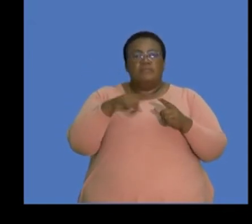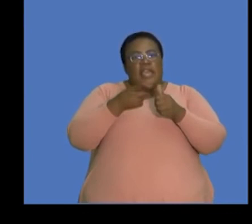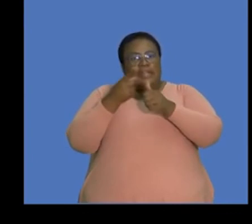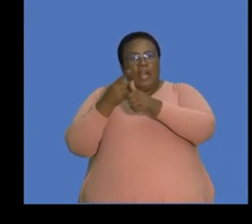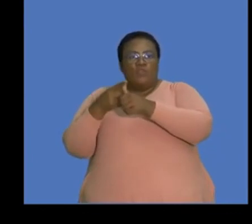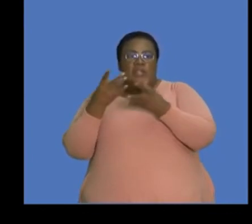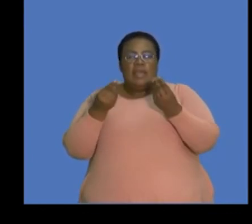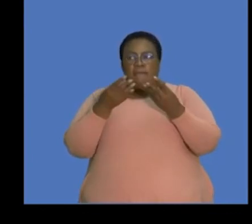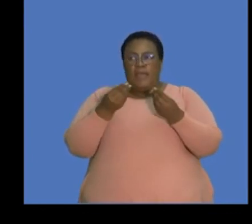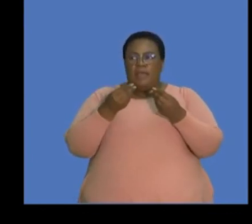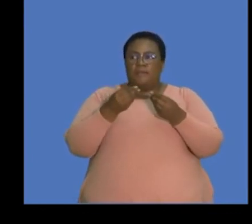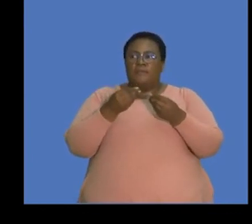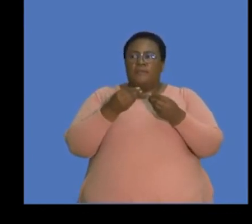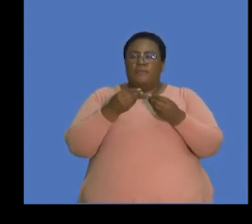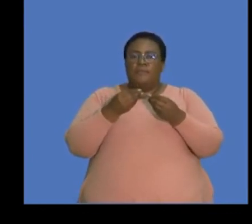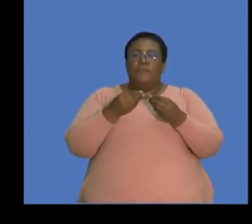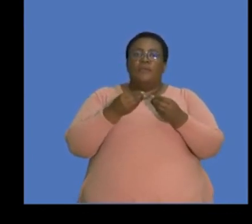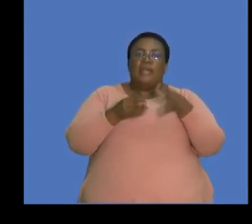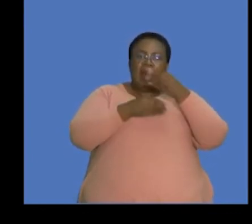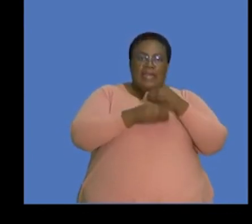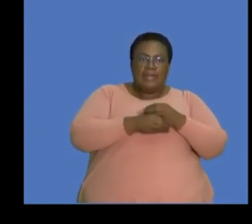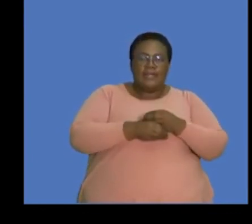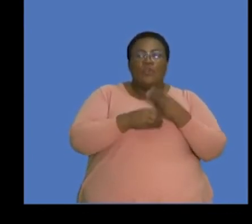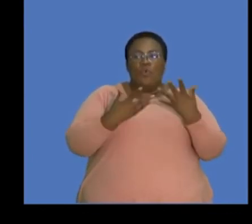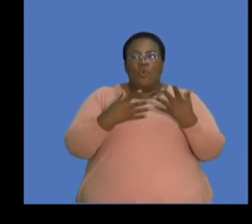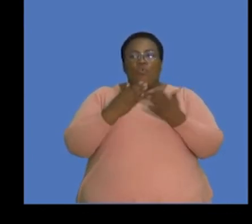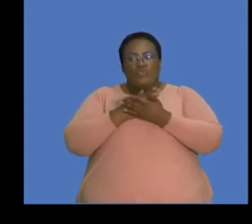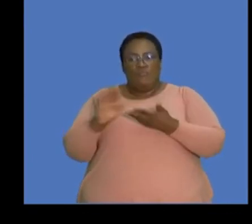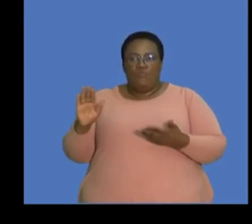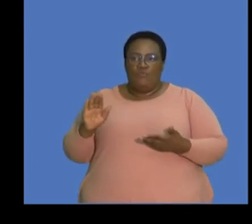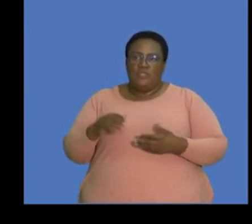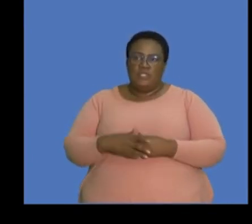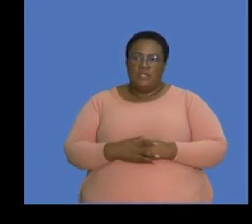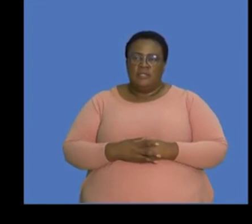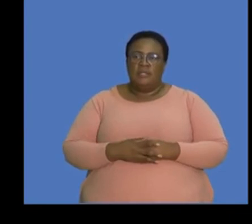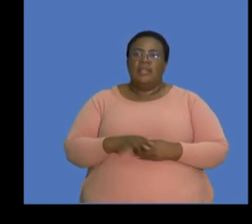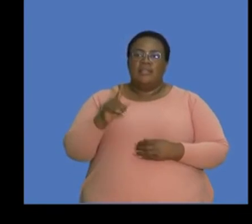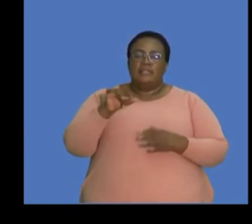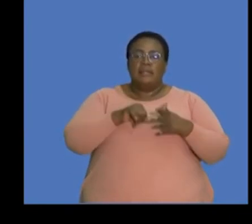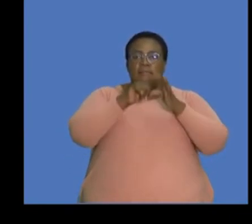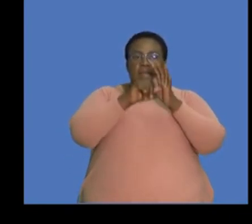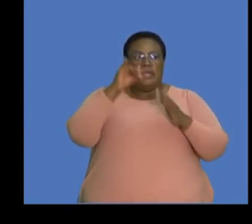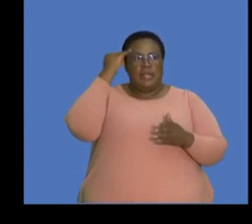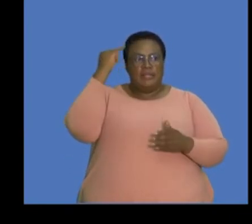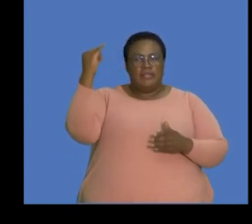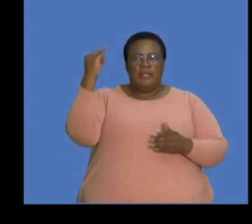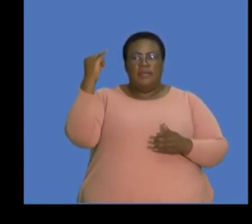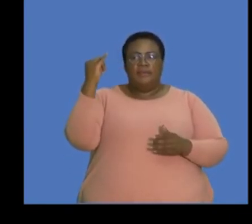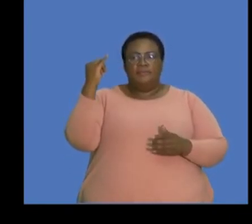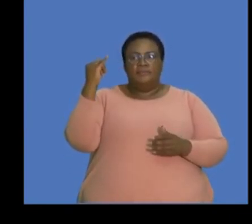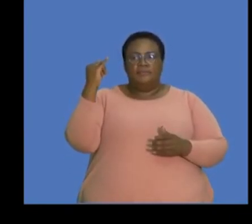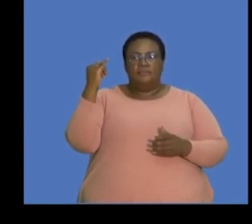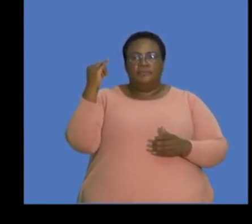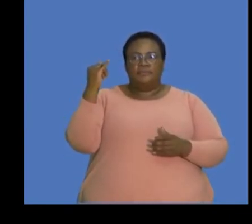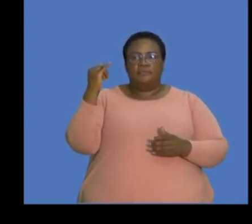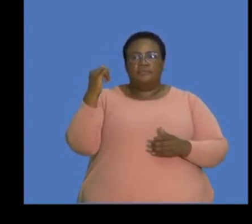be, a counting number of electrons added or removed, right? Okay, so that's basically the main